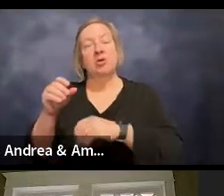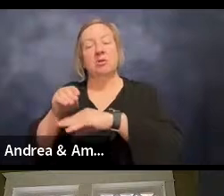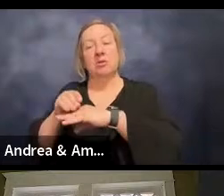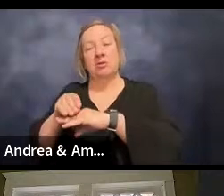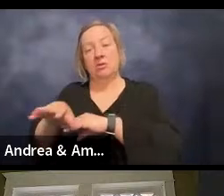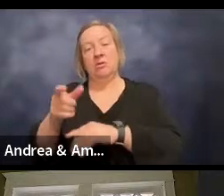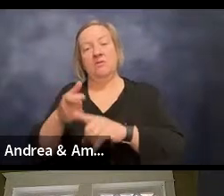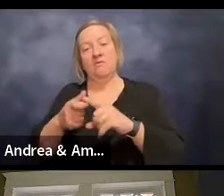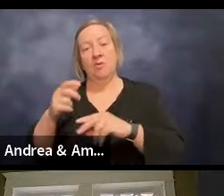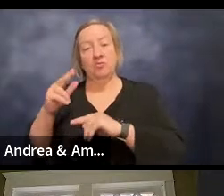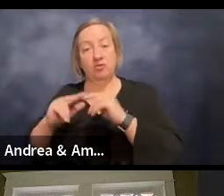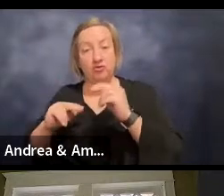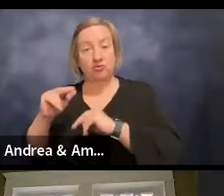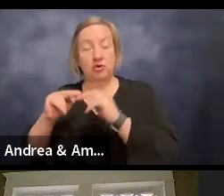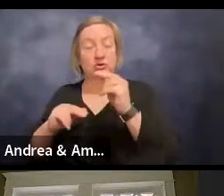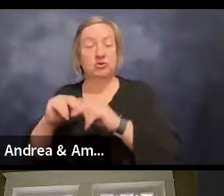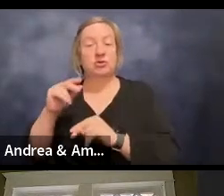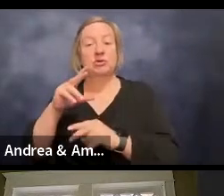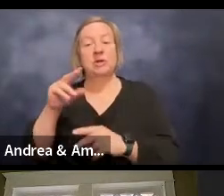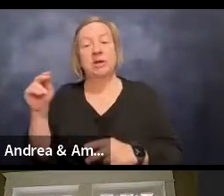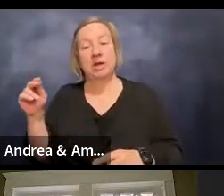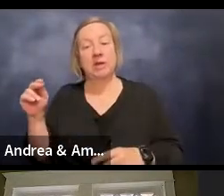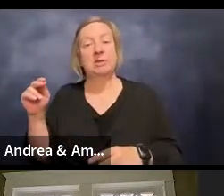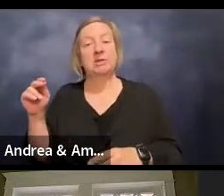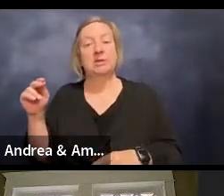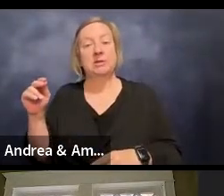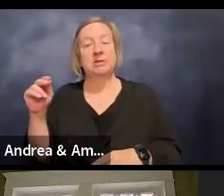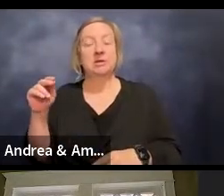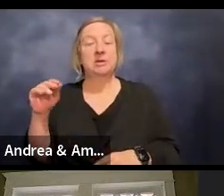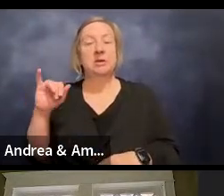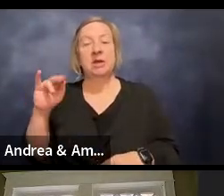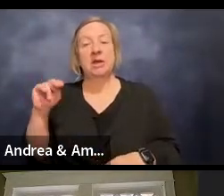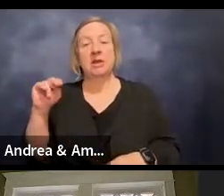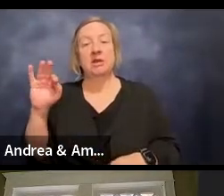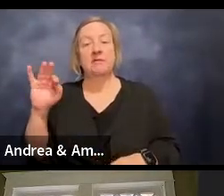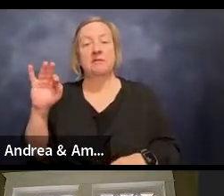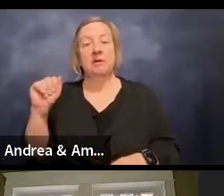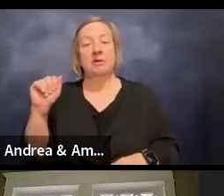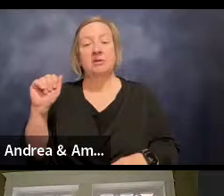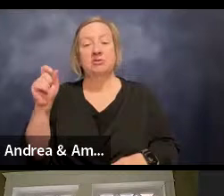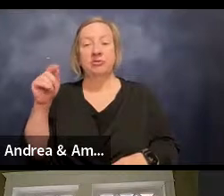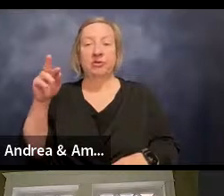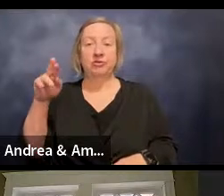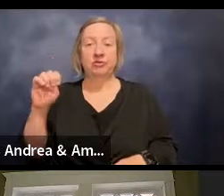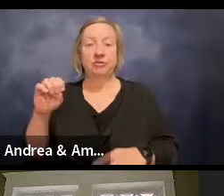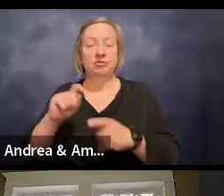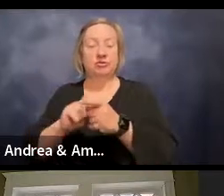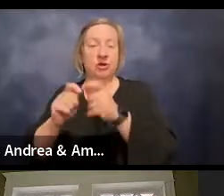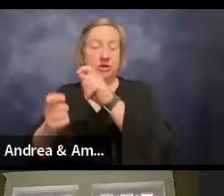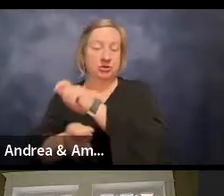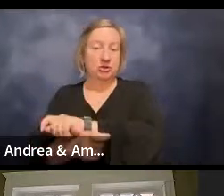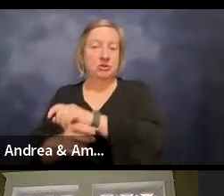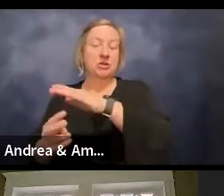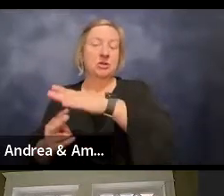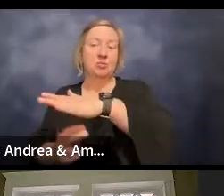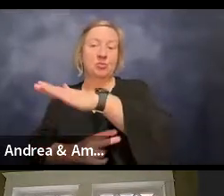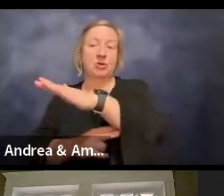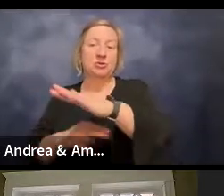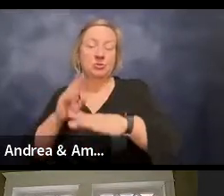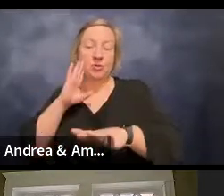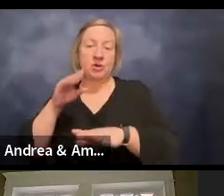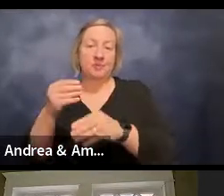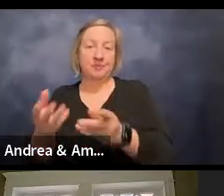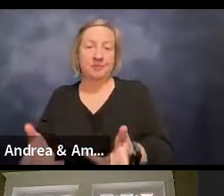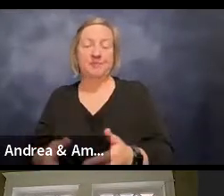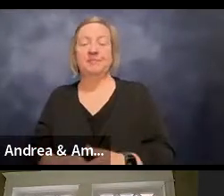the construction and the infrastructure changes that the bridge will bring. But